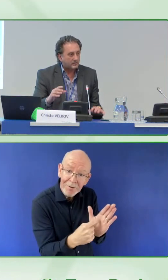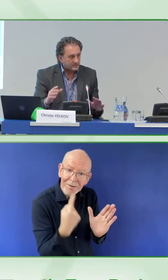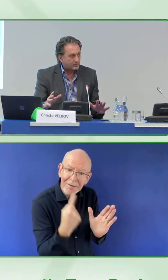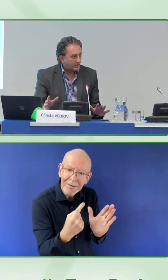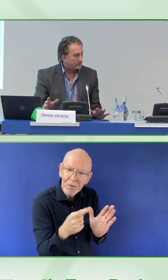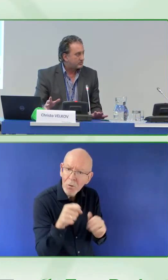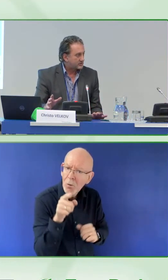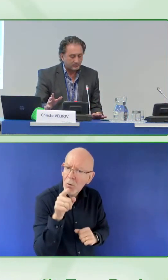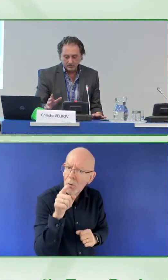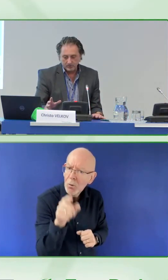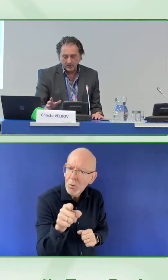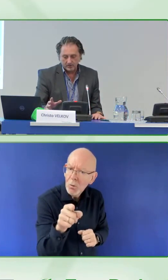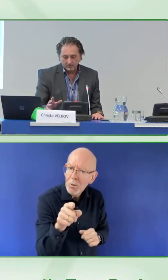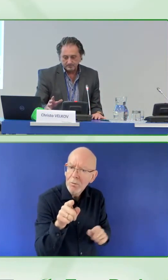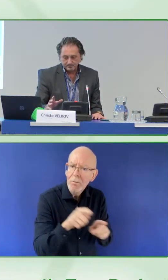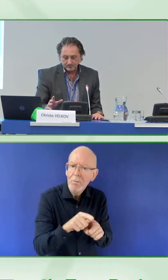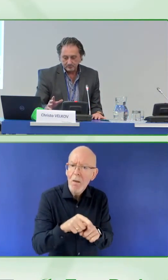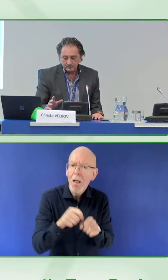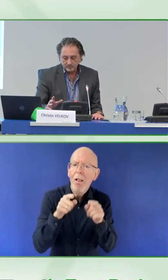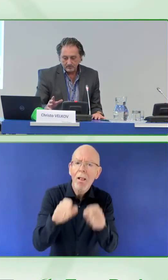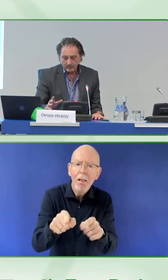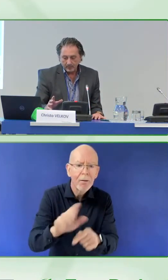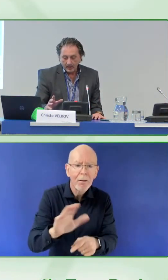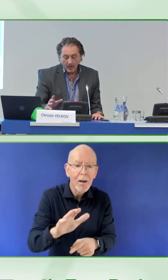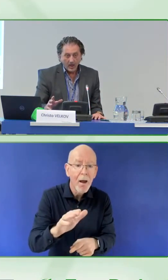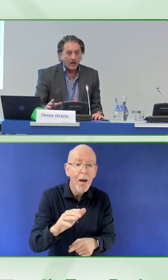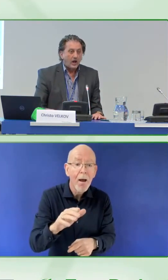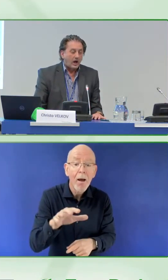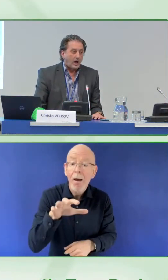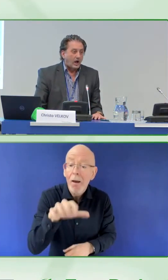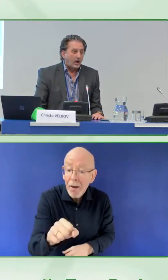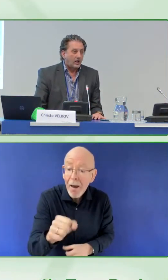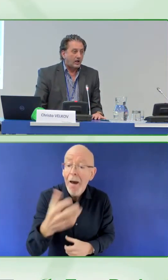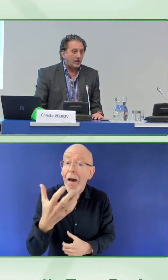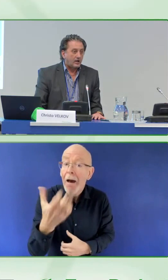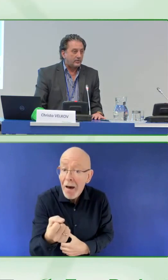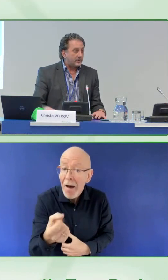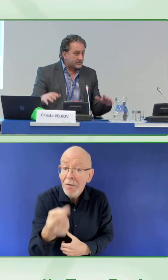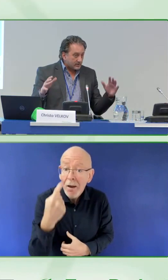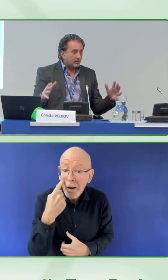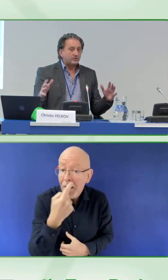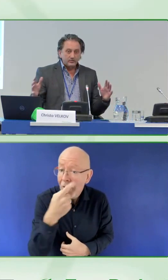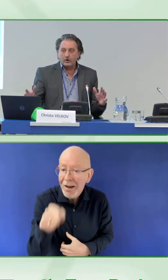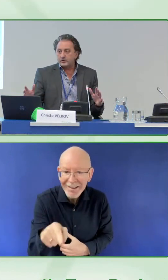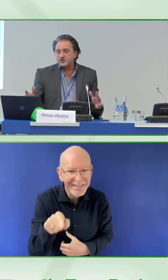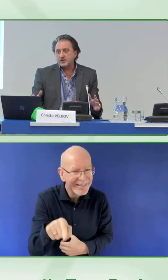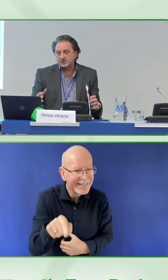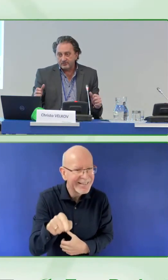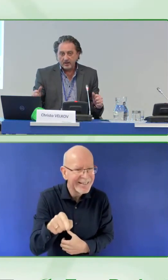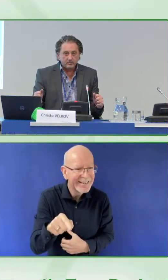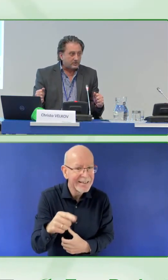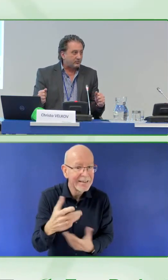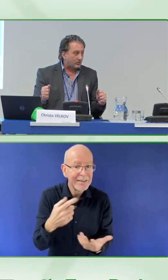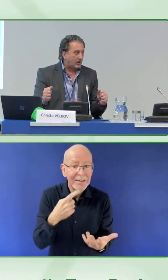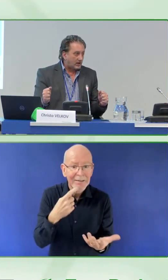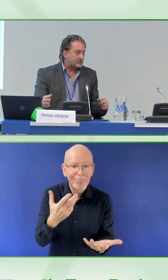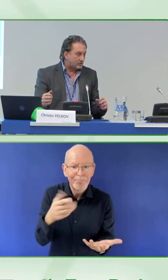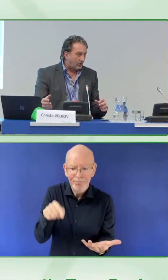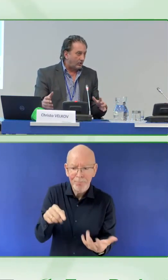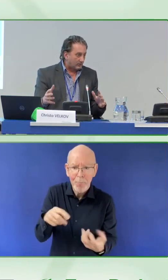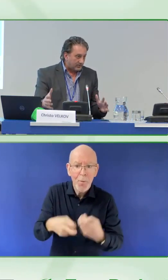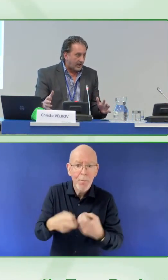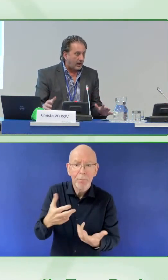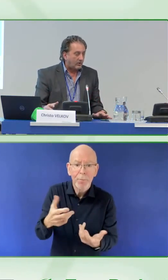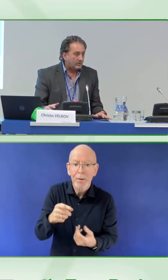unless we all do something together. there is a lot of knowledge that's available for